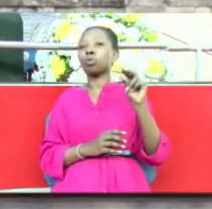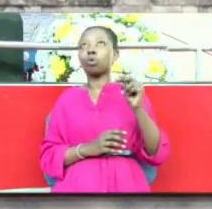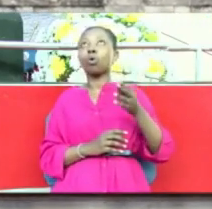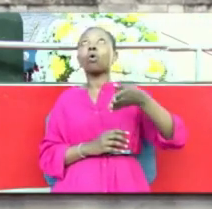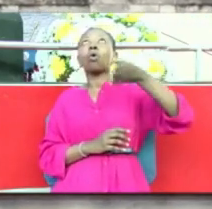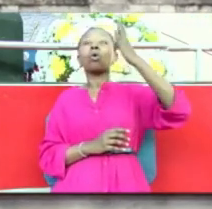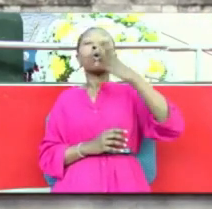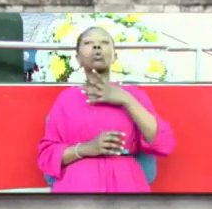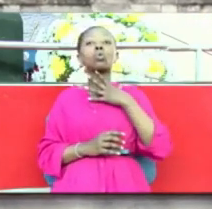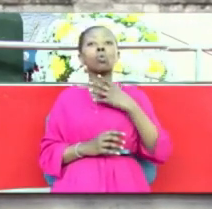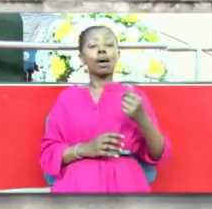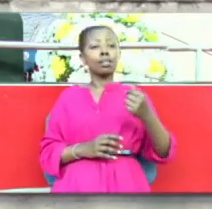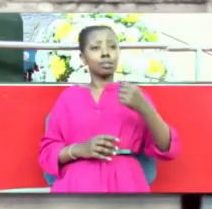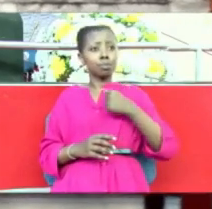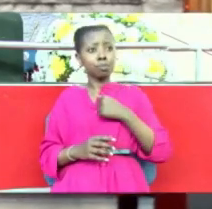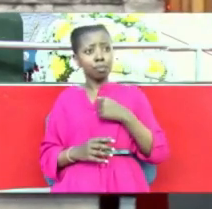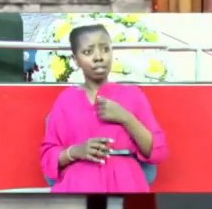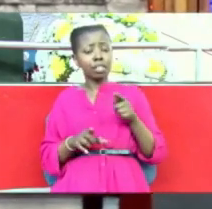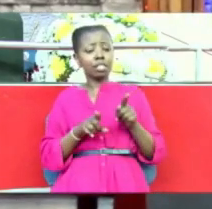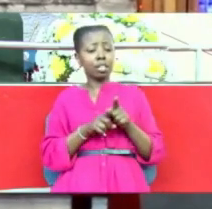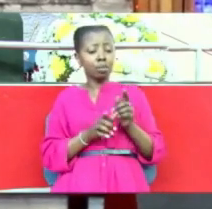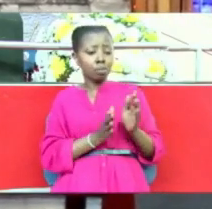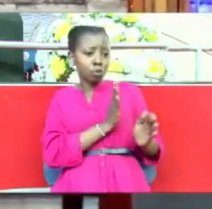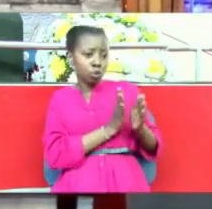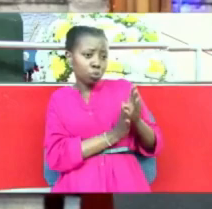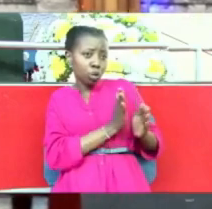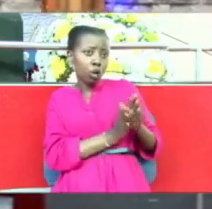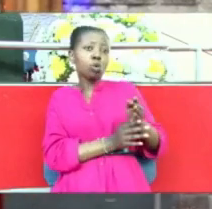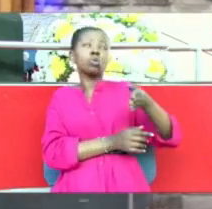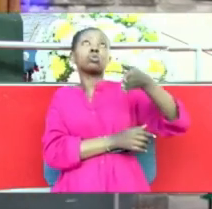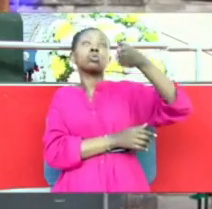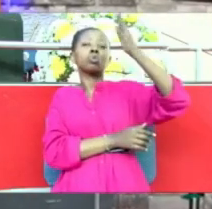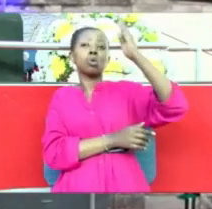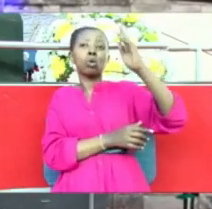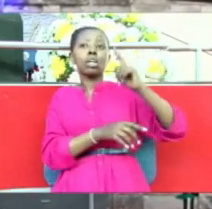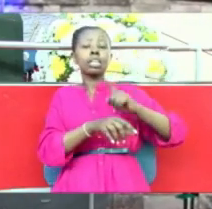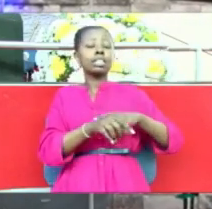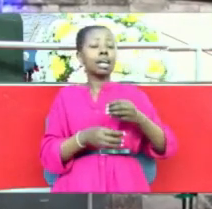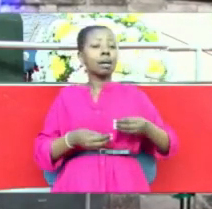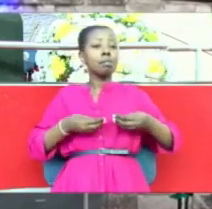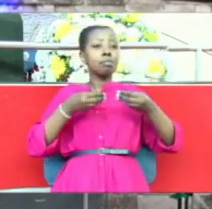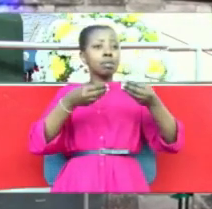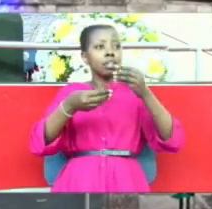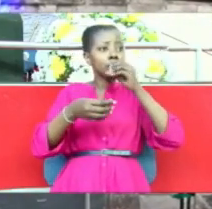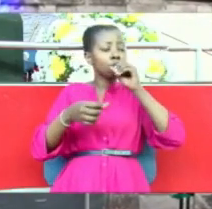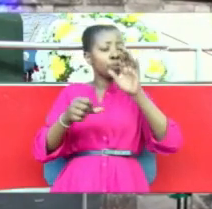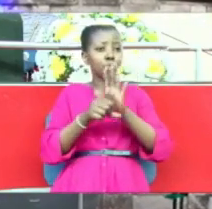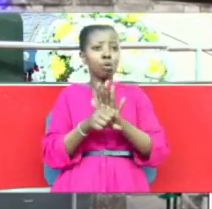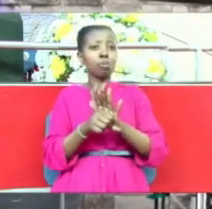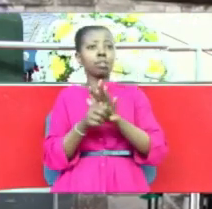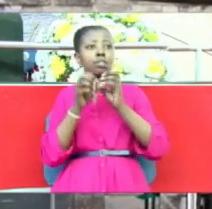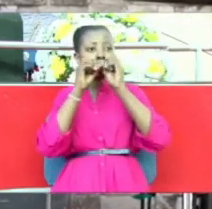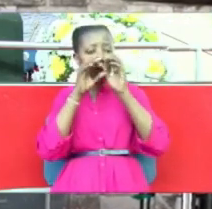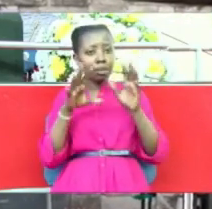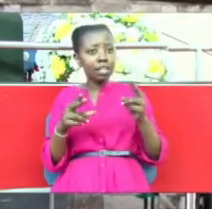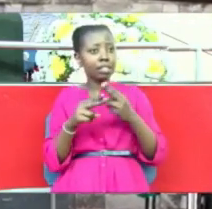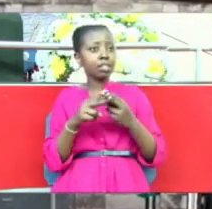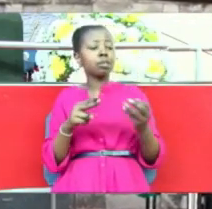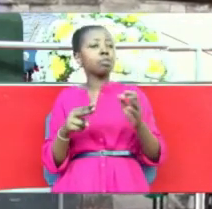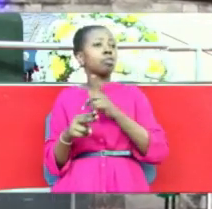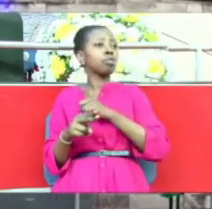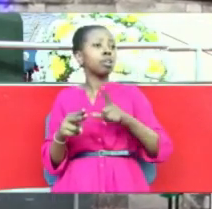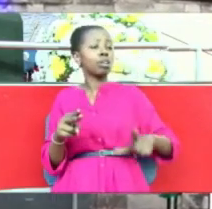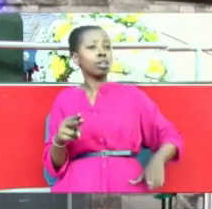me is to be close to him when he is giving the promise. Blessed be the name of the Lord. So